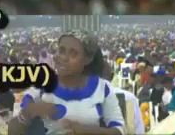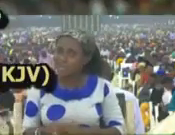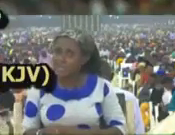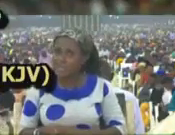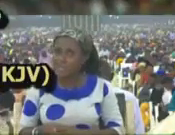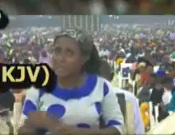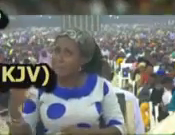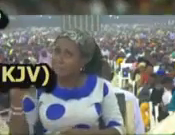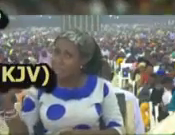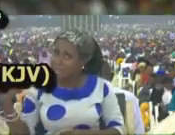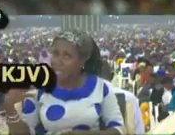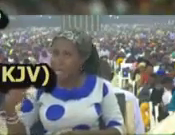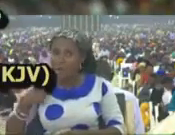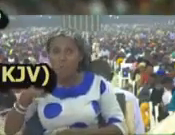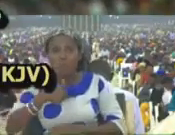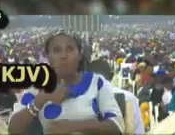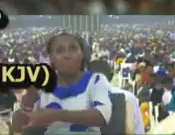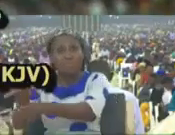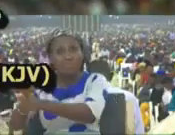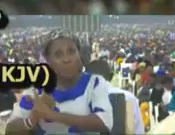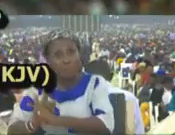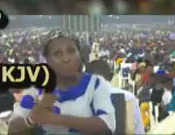we borrowed the axe.